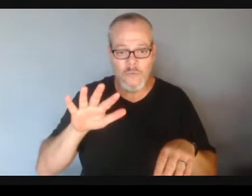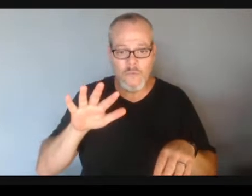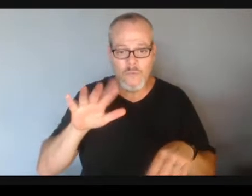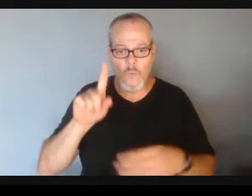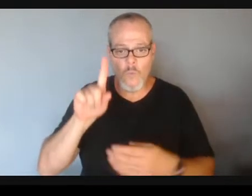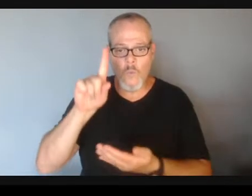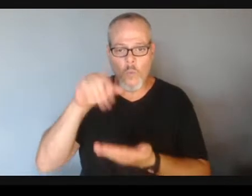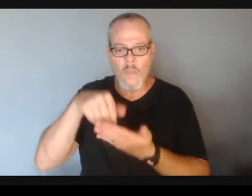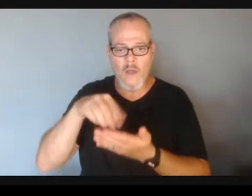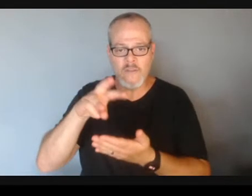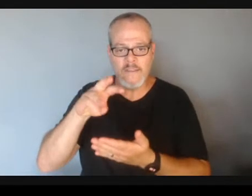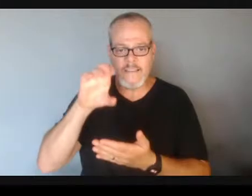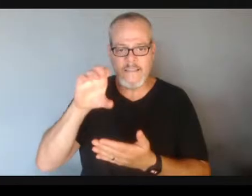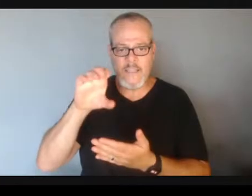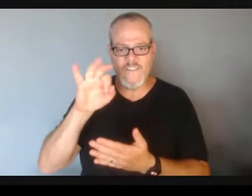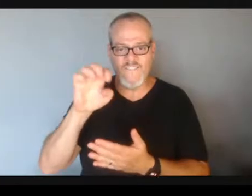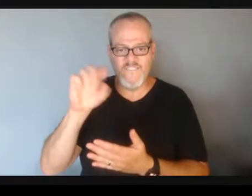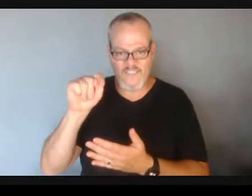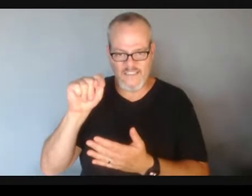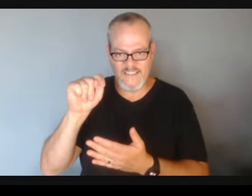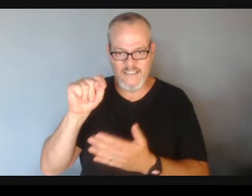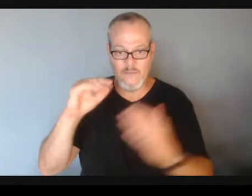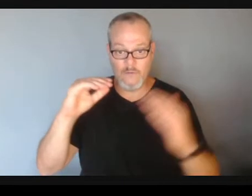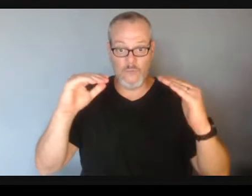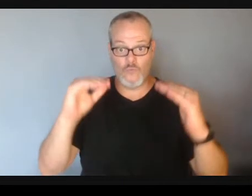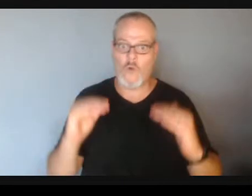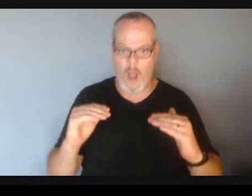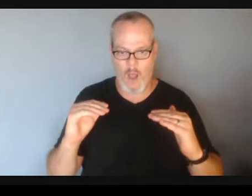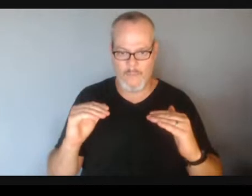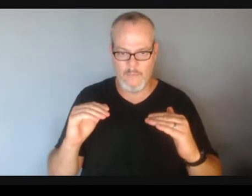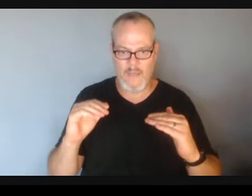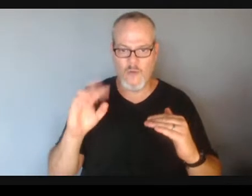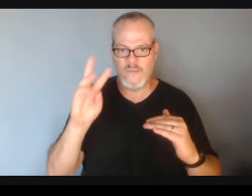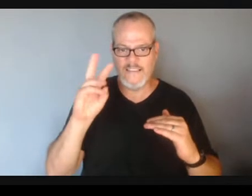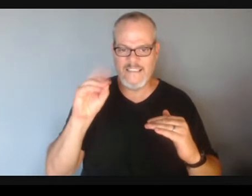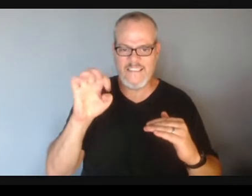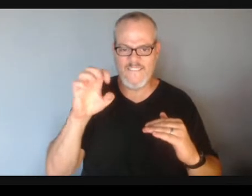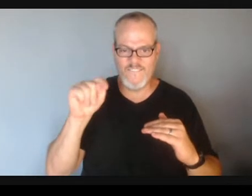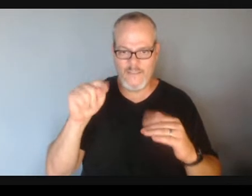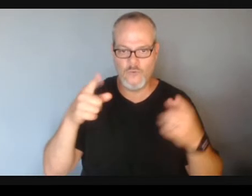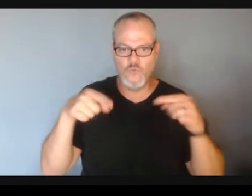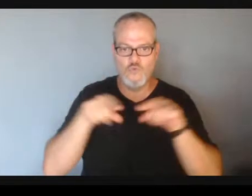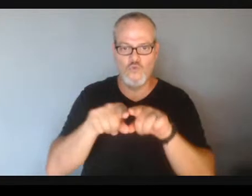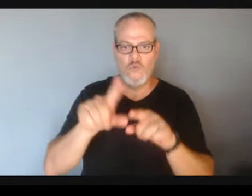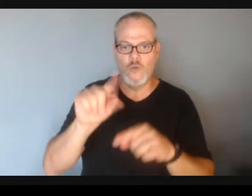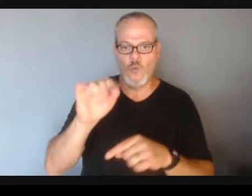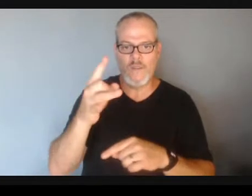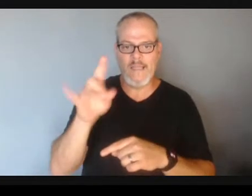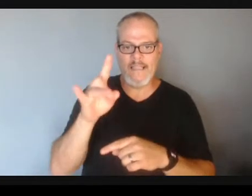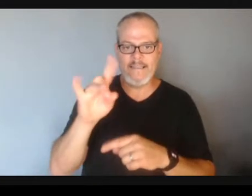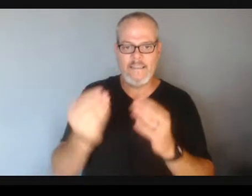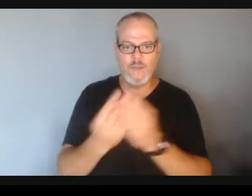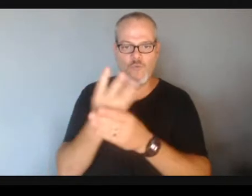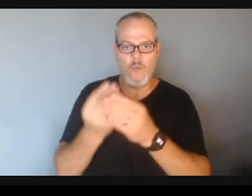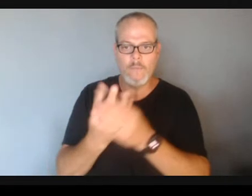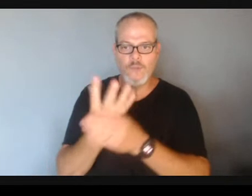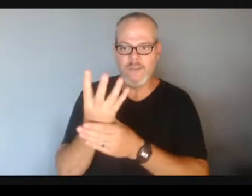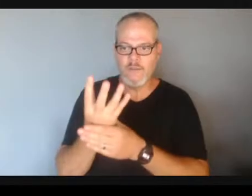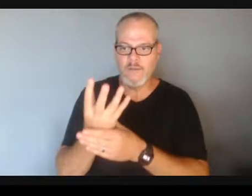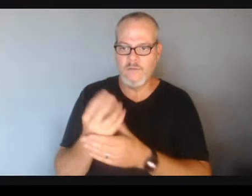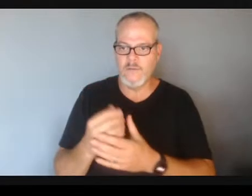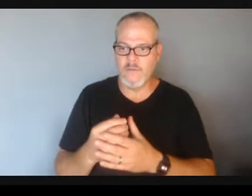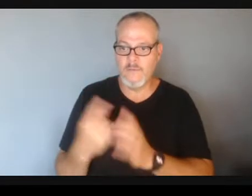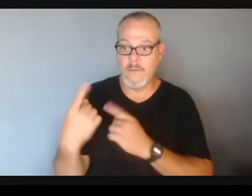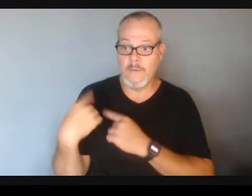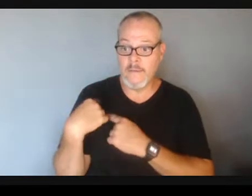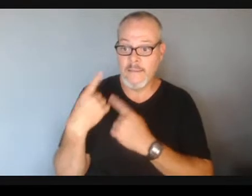1,600 feet, but it dropped about 60 feet during the 2018 eruption. And since then, we